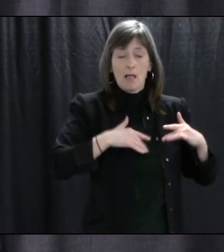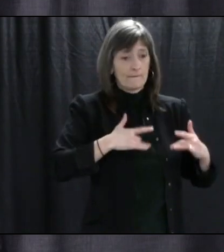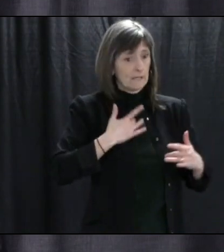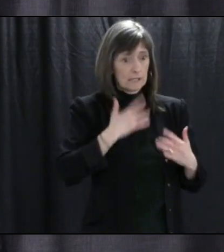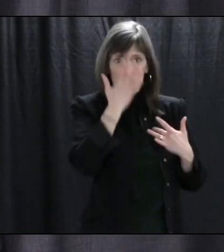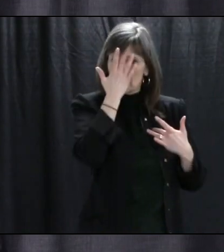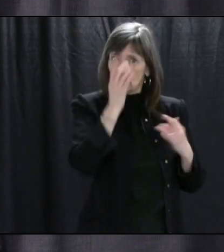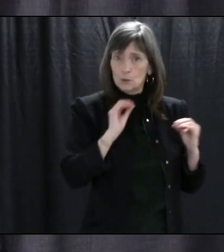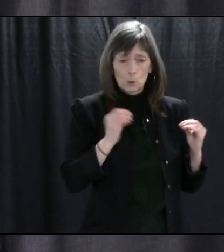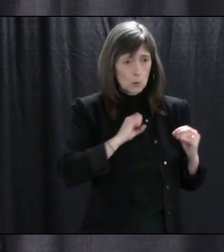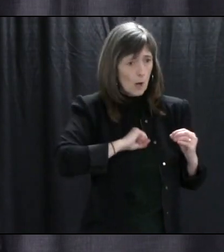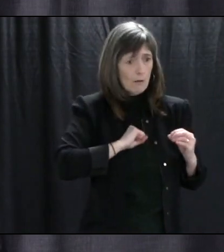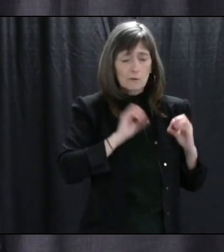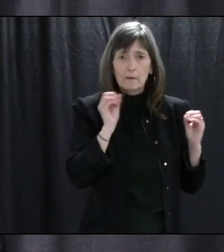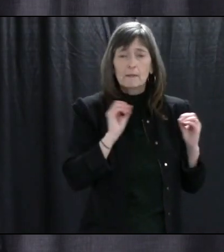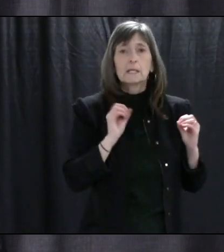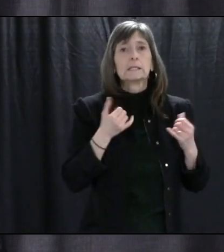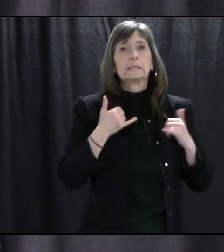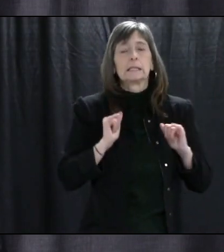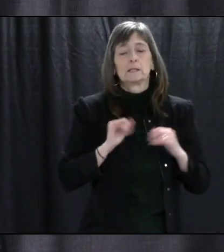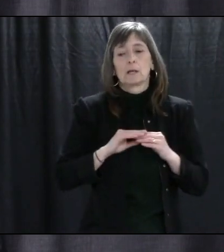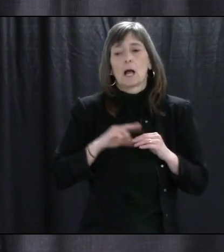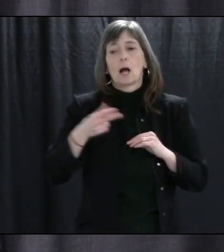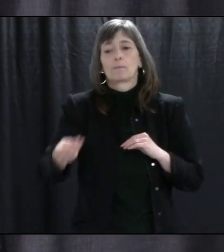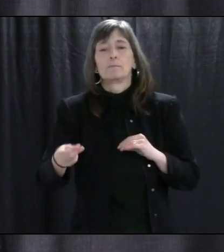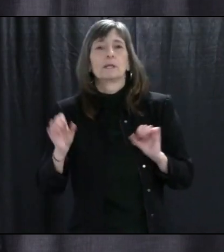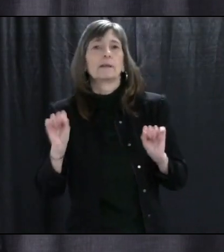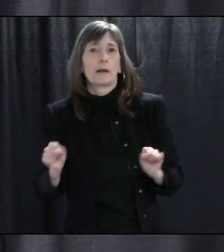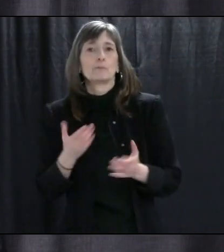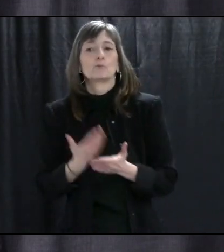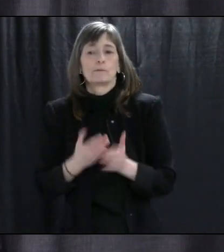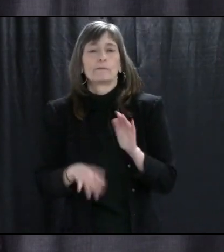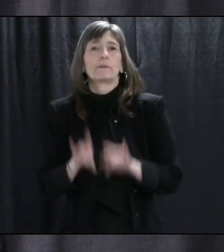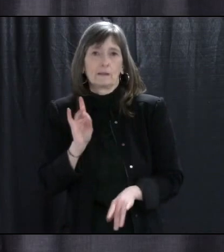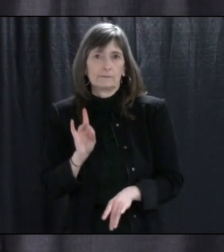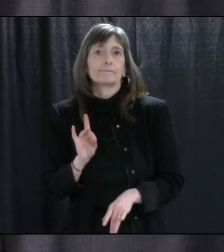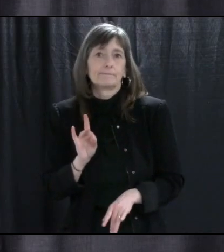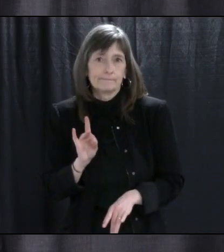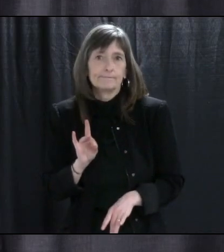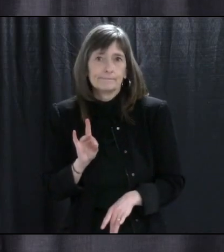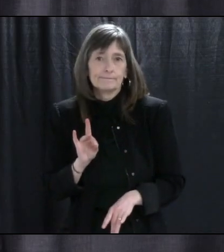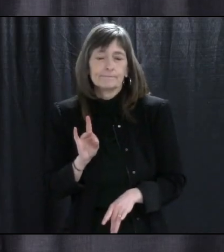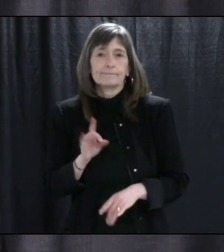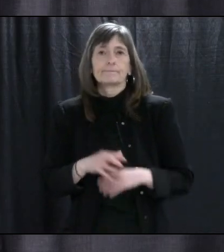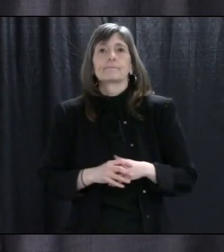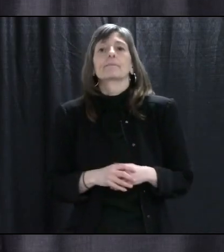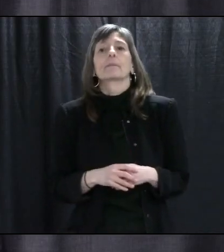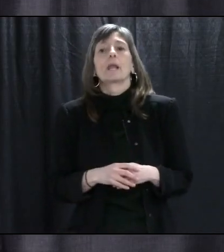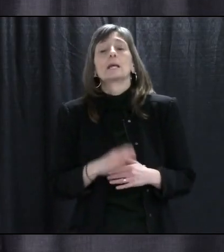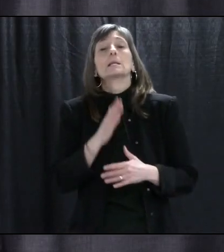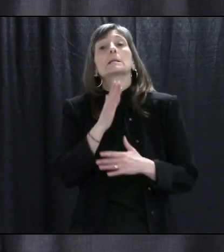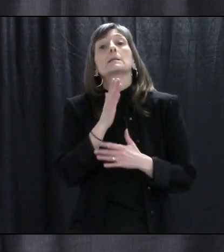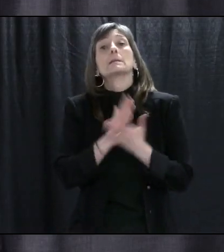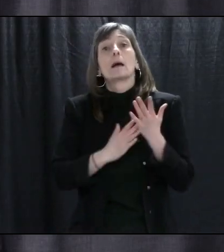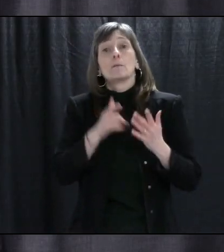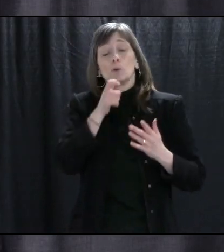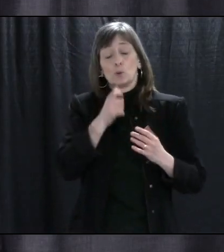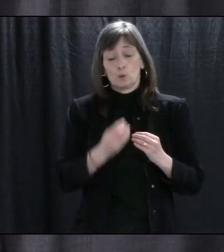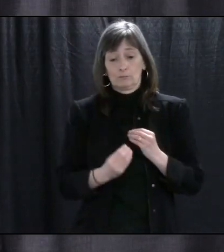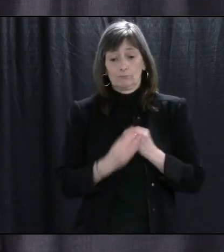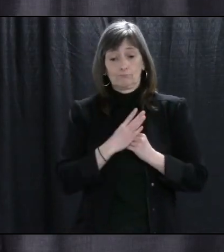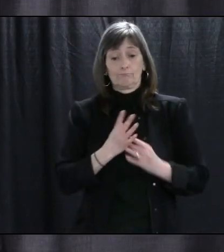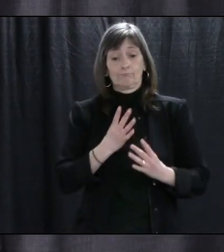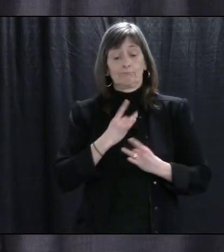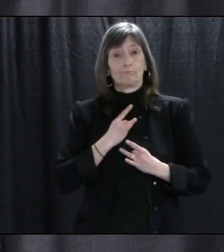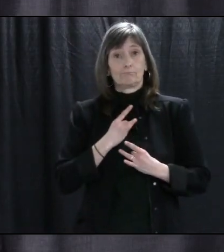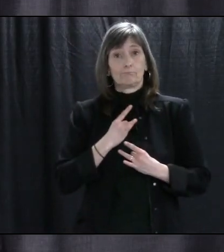symptoms. This is referred to as pre-symptomatic transmission. There is also evidence that some people infected with